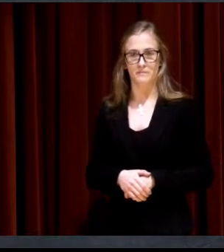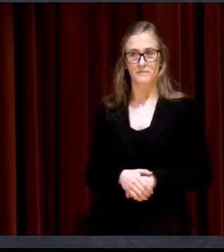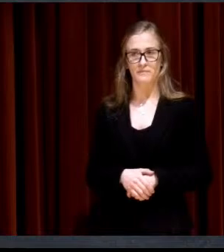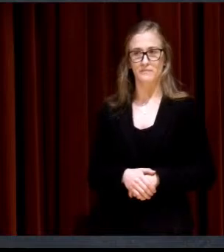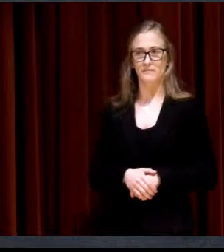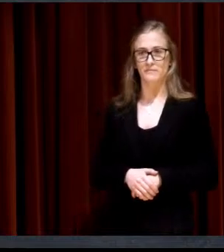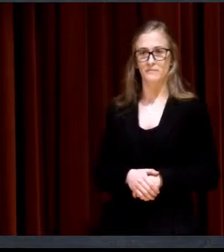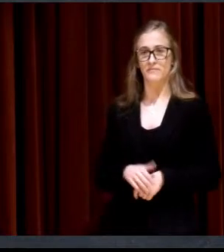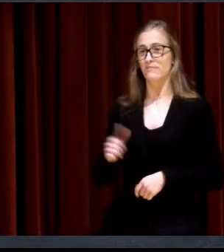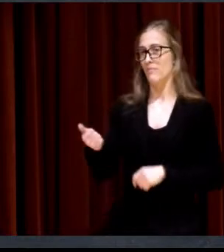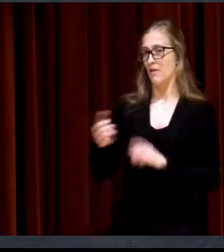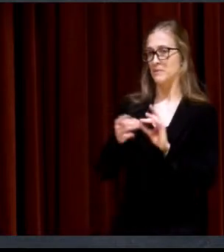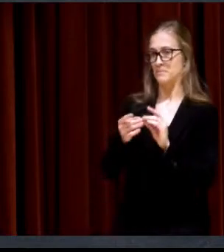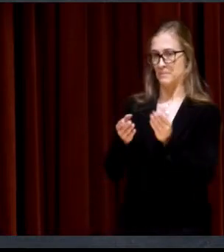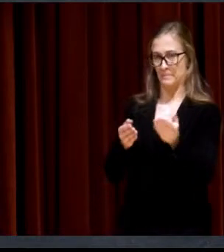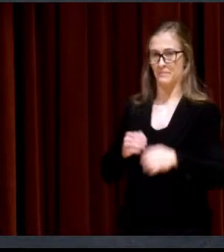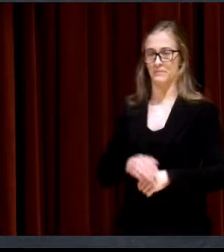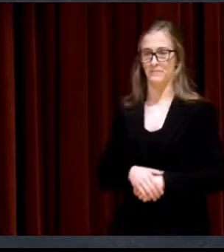Please.